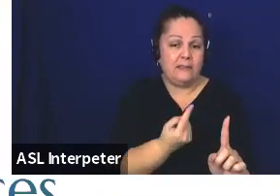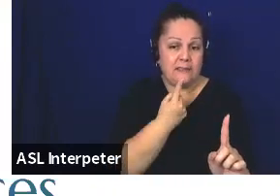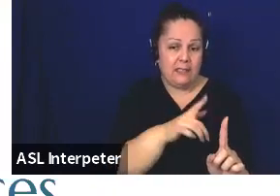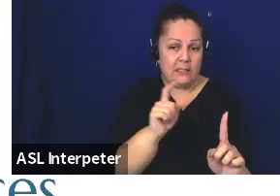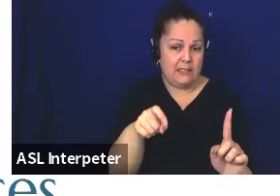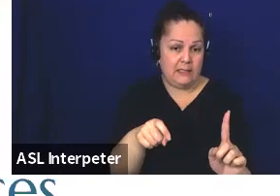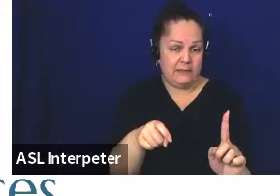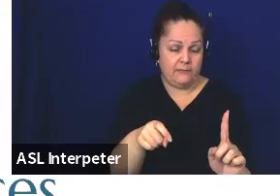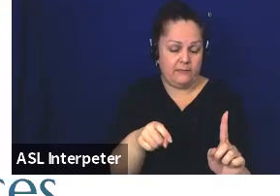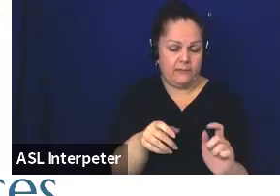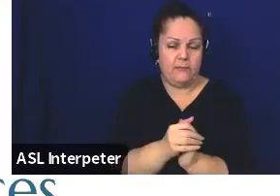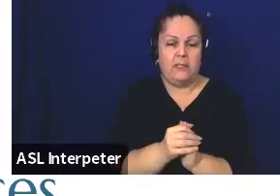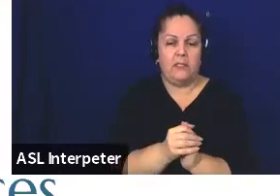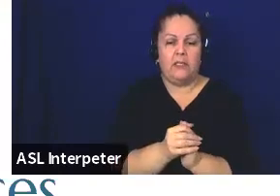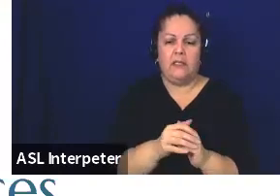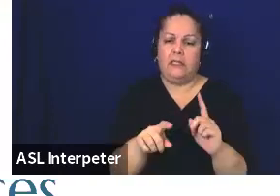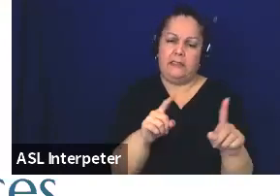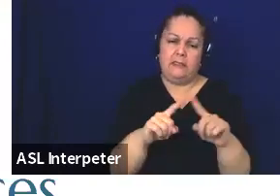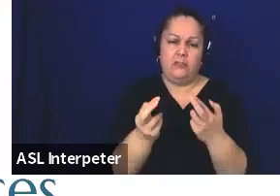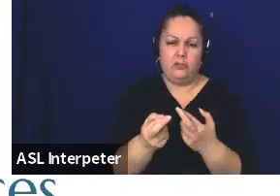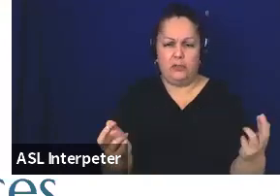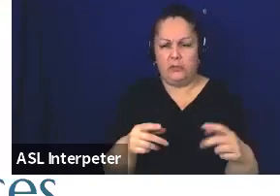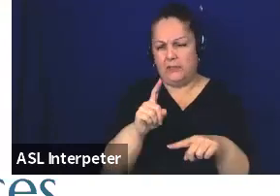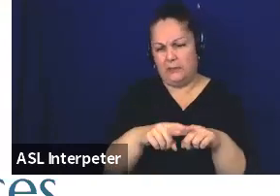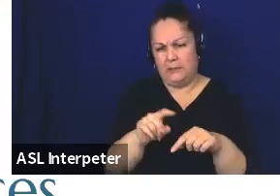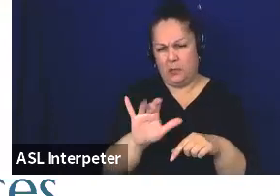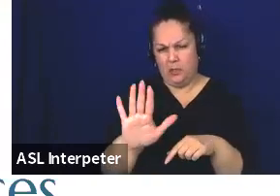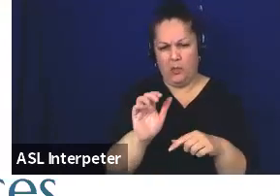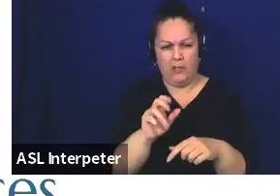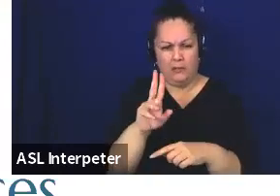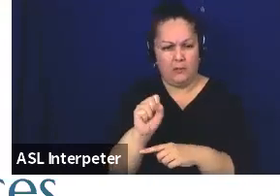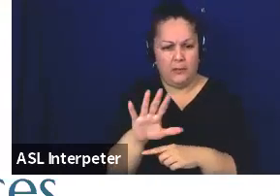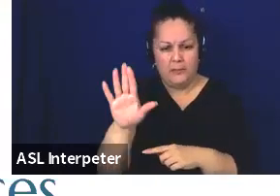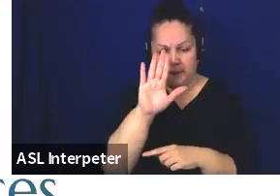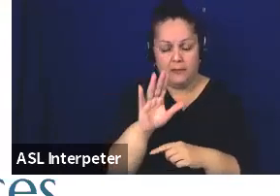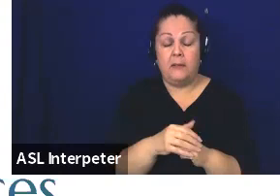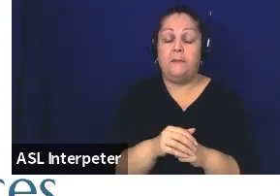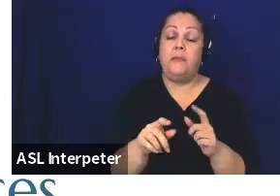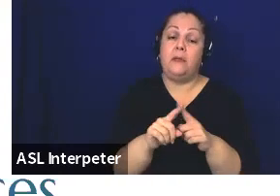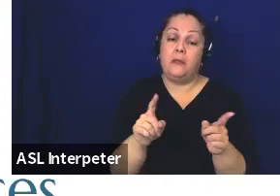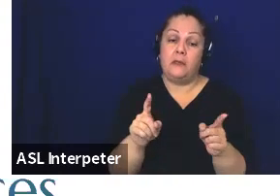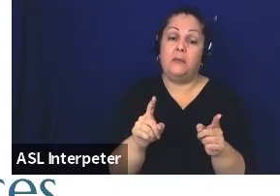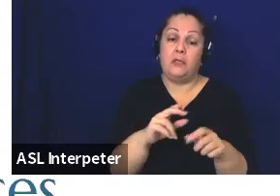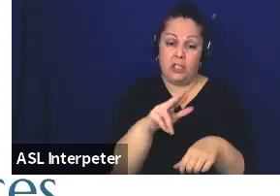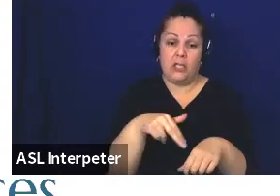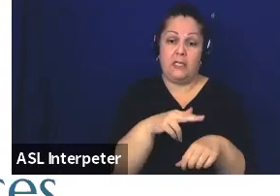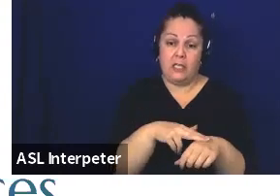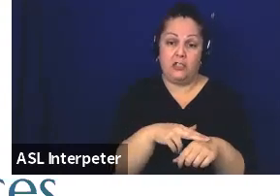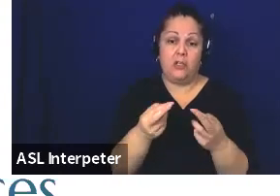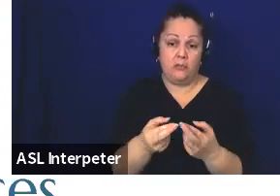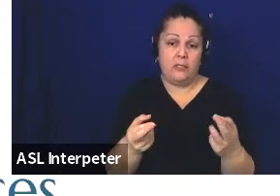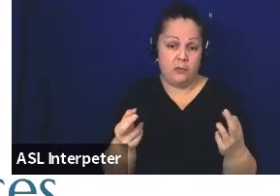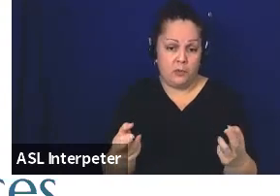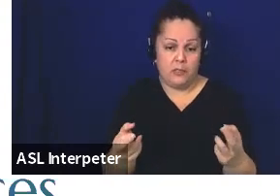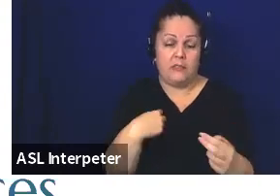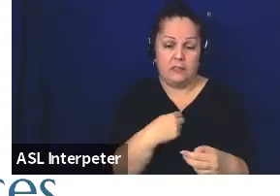needs. There are varying resources depending on where you are in the country. However, there are national resources that